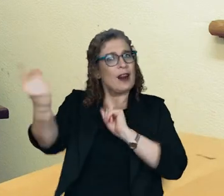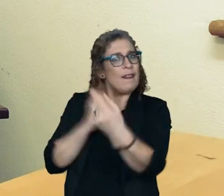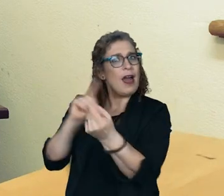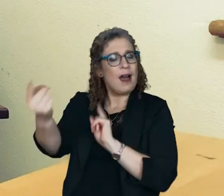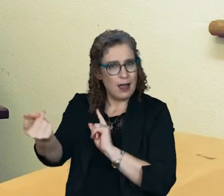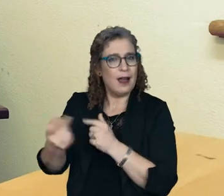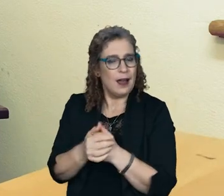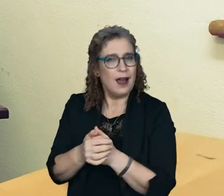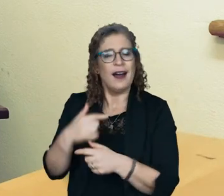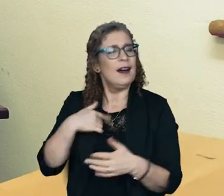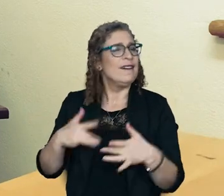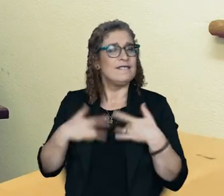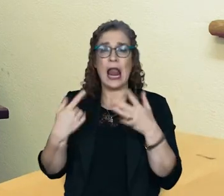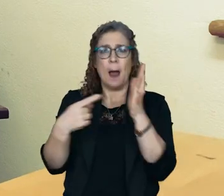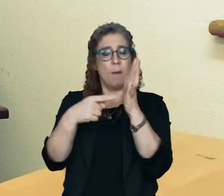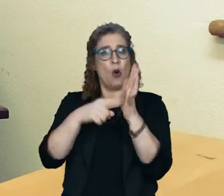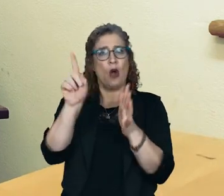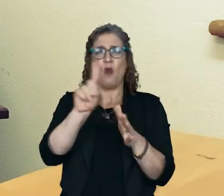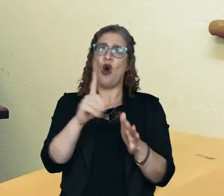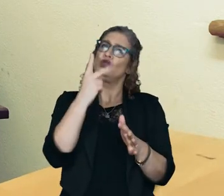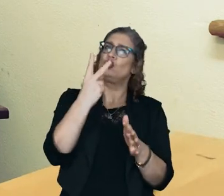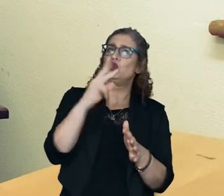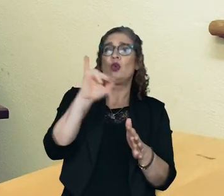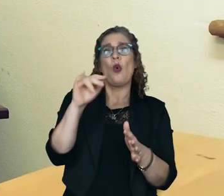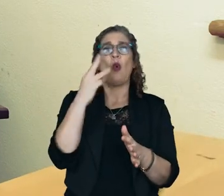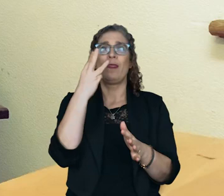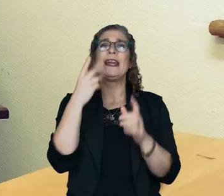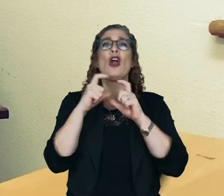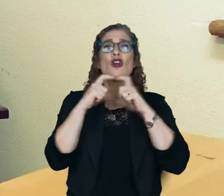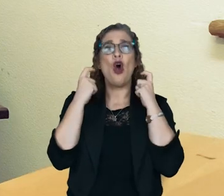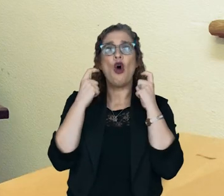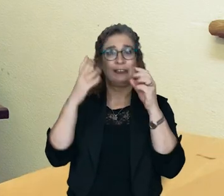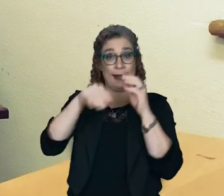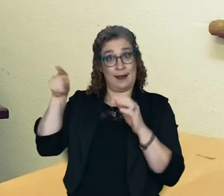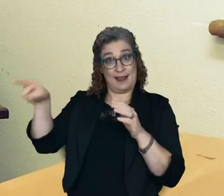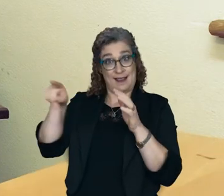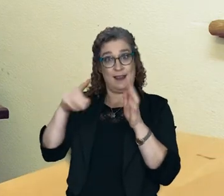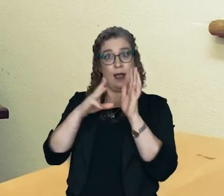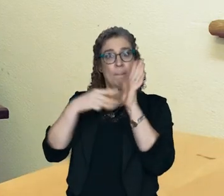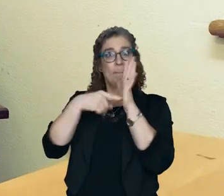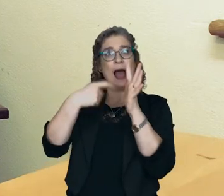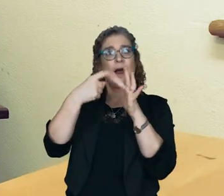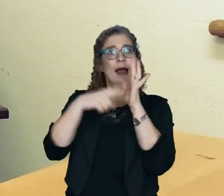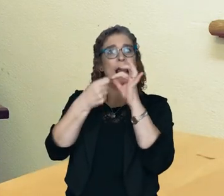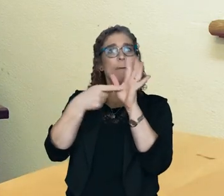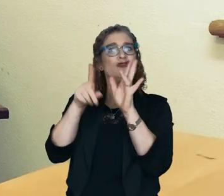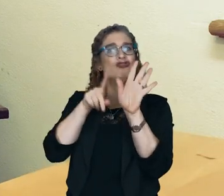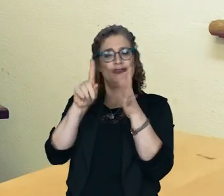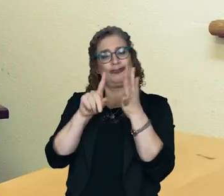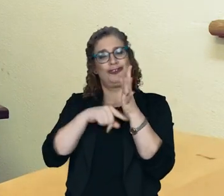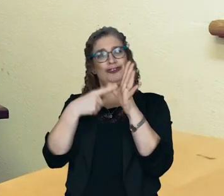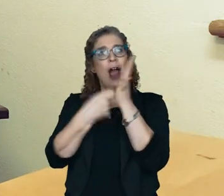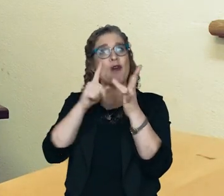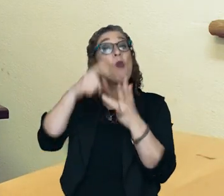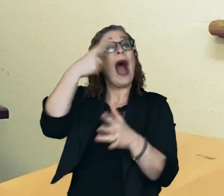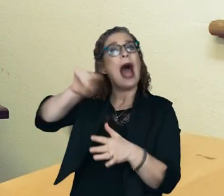and do is to communicate with two or three clergy in the Diocese of Mount Kilimanjaro, as well as the bishop via WhatsApp, either